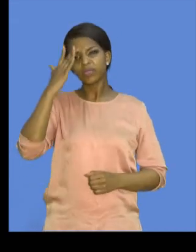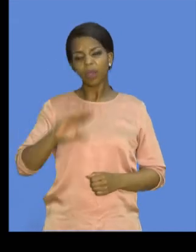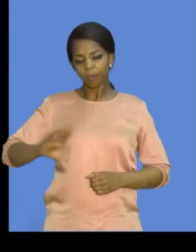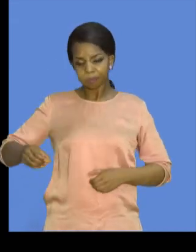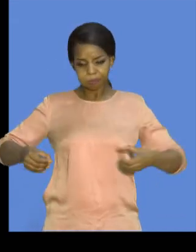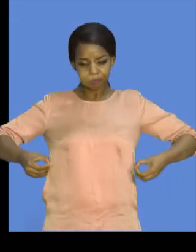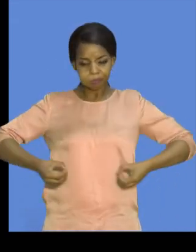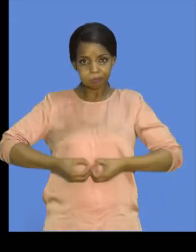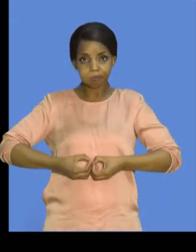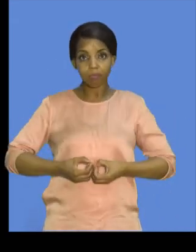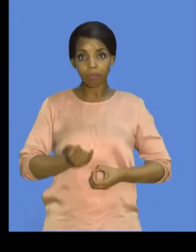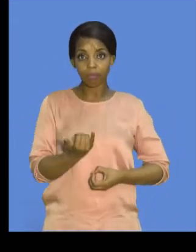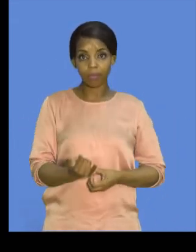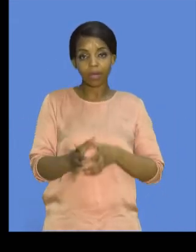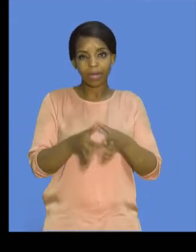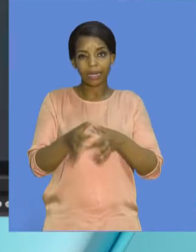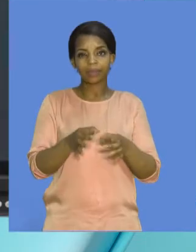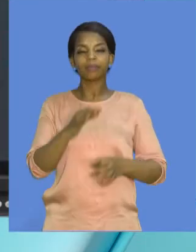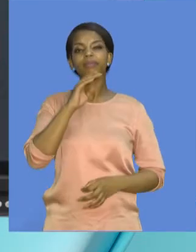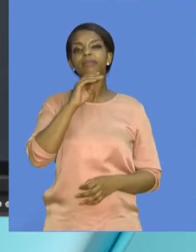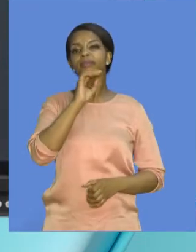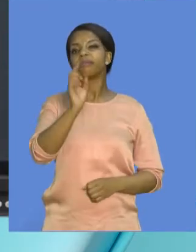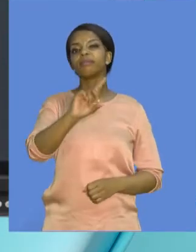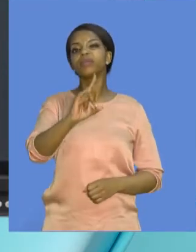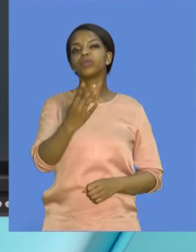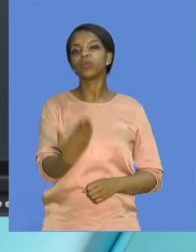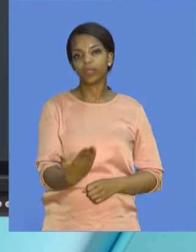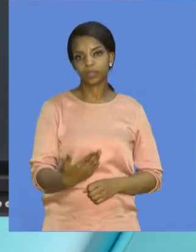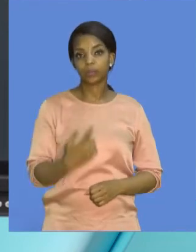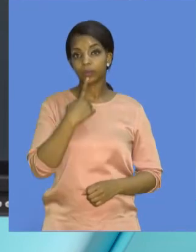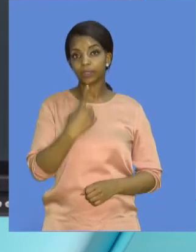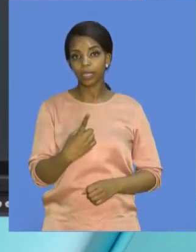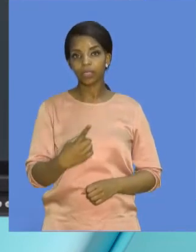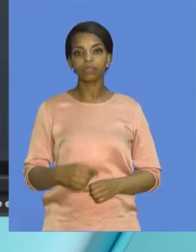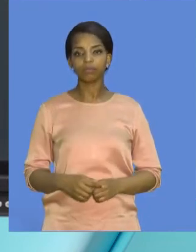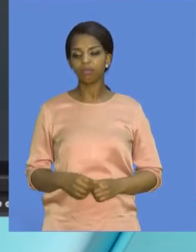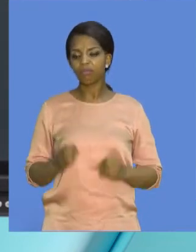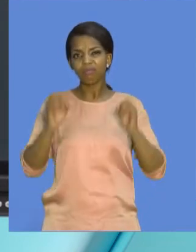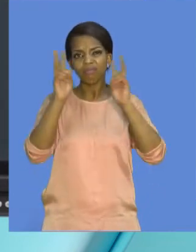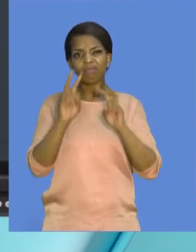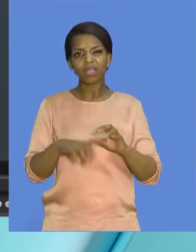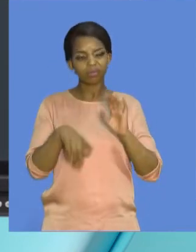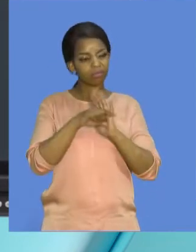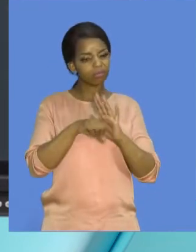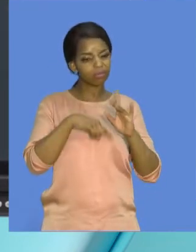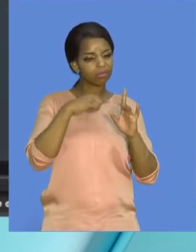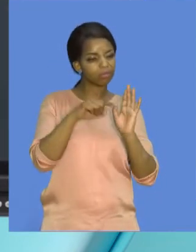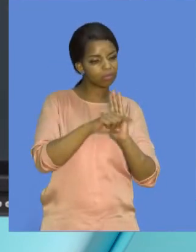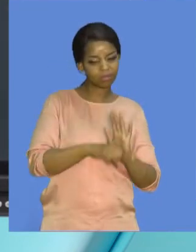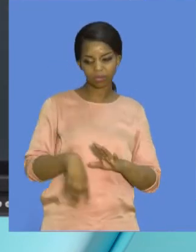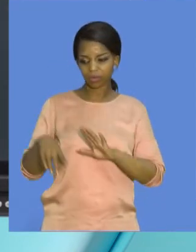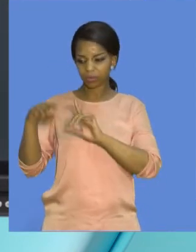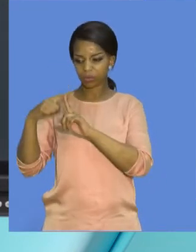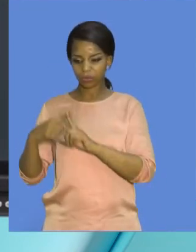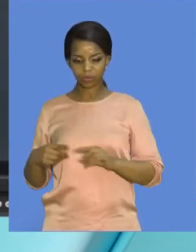transferred. Right. Let's break it down. What exactly do we mean when we say electrons are transferred? If we have got Q1 and Q2,